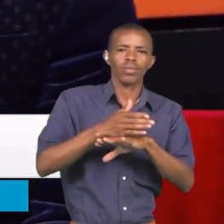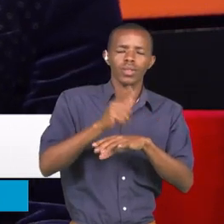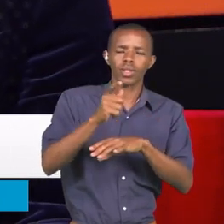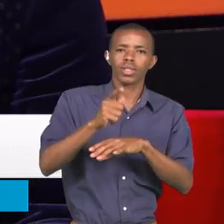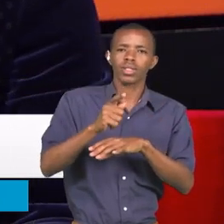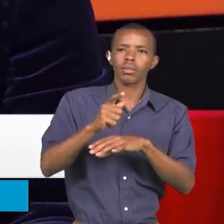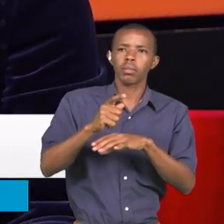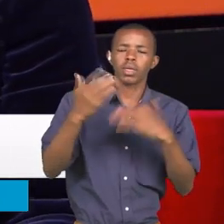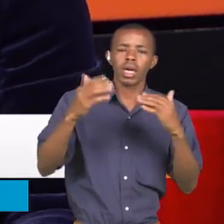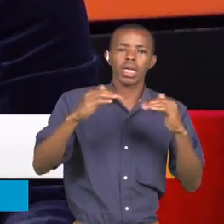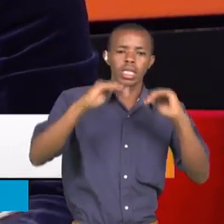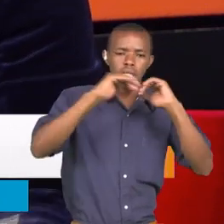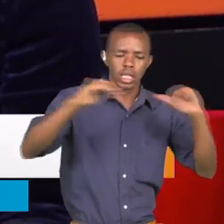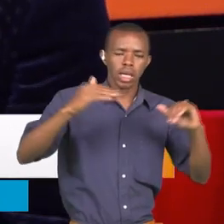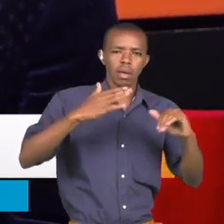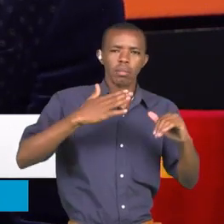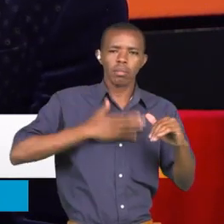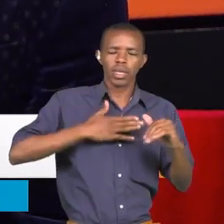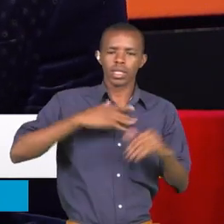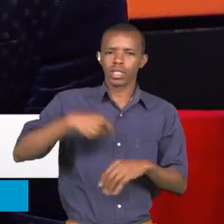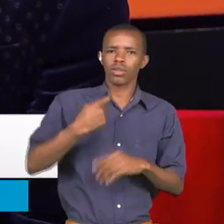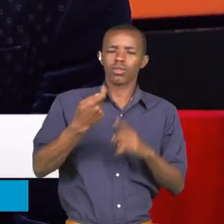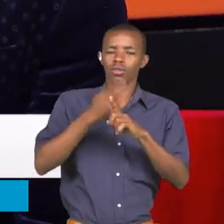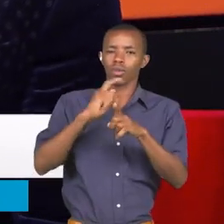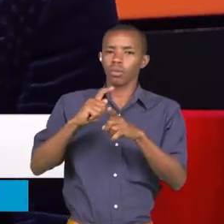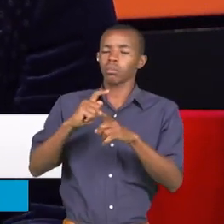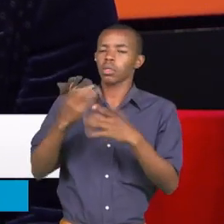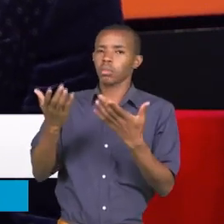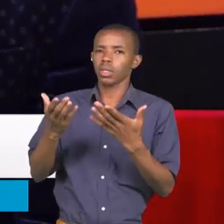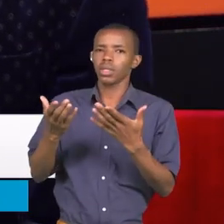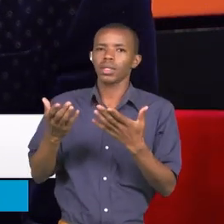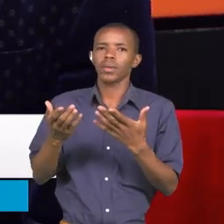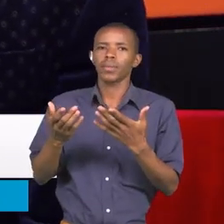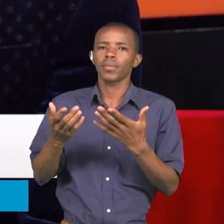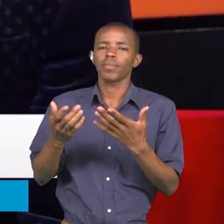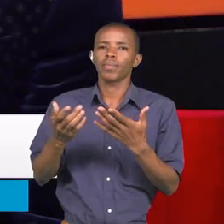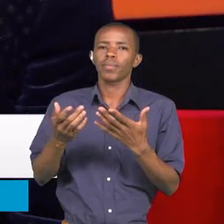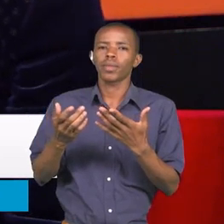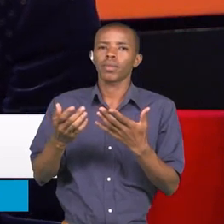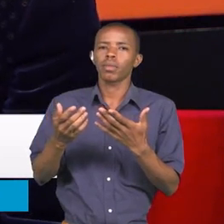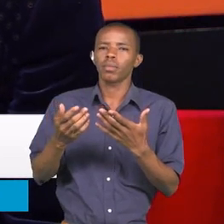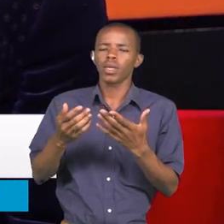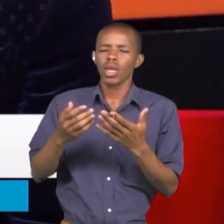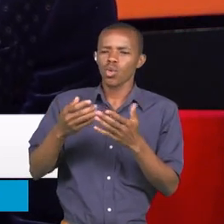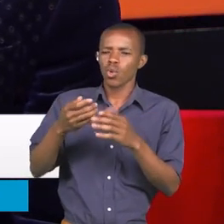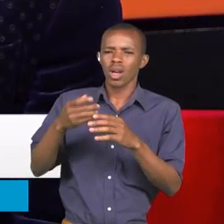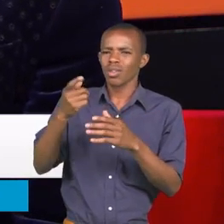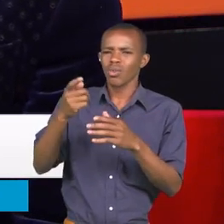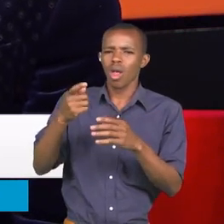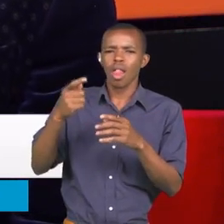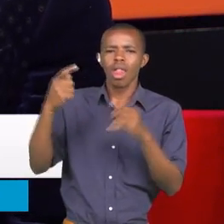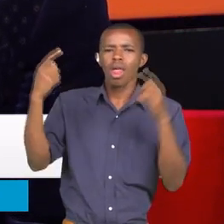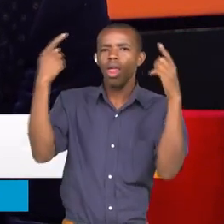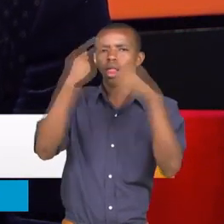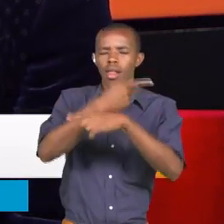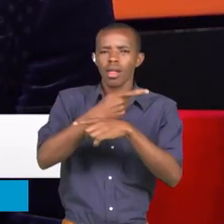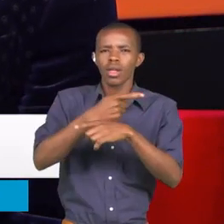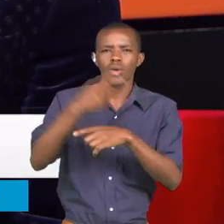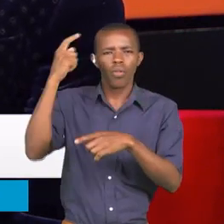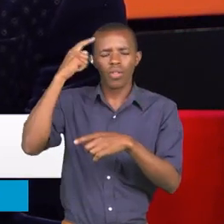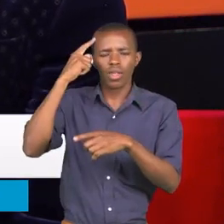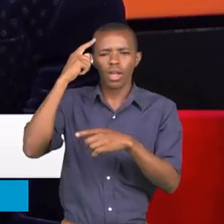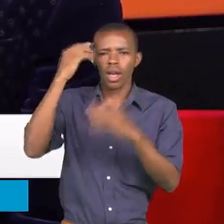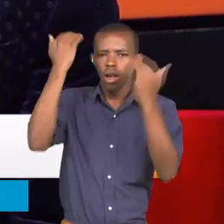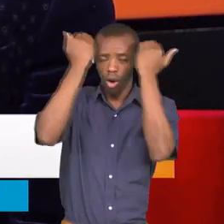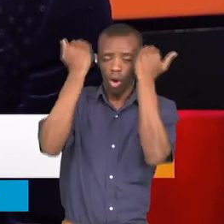distanced myself from the original brand. It's just a matter of like that's kind of now out of context. Or do you think maybe people can go to court